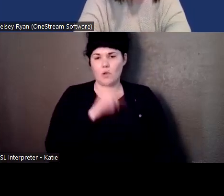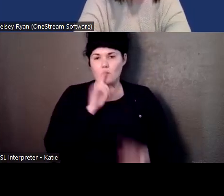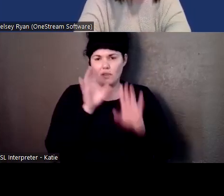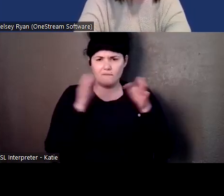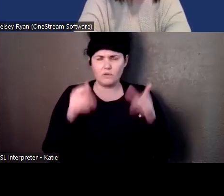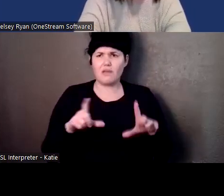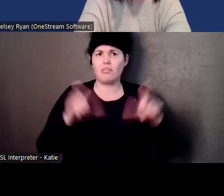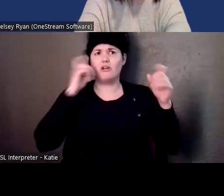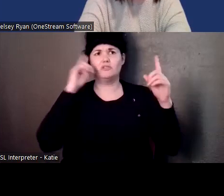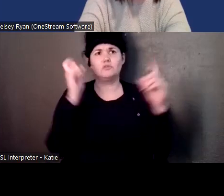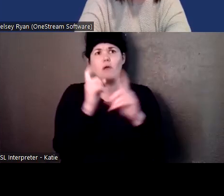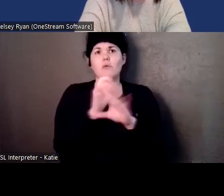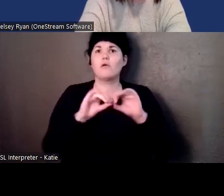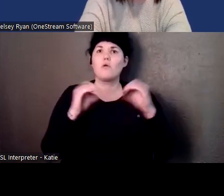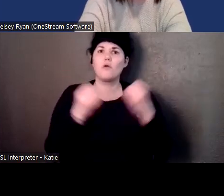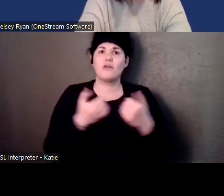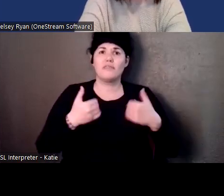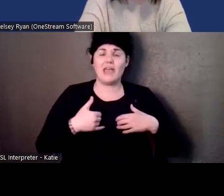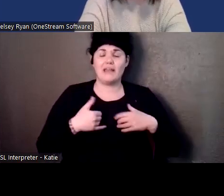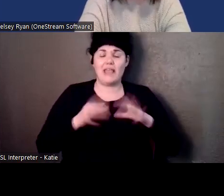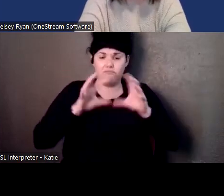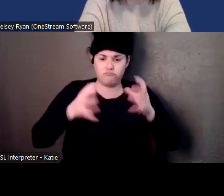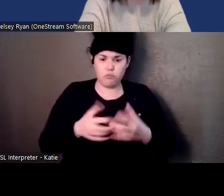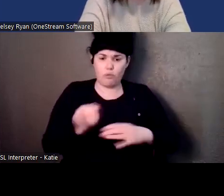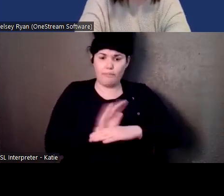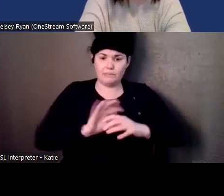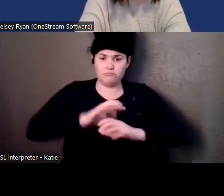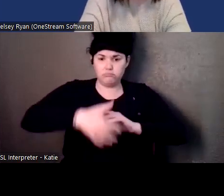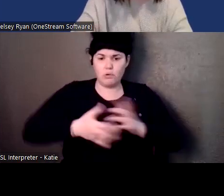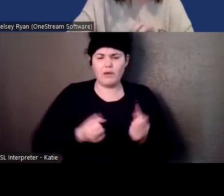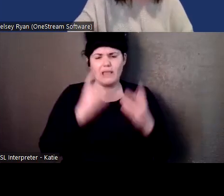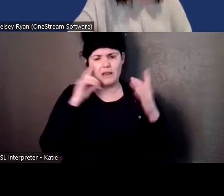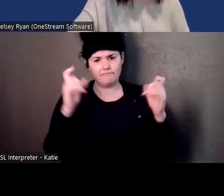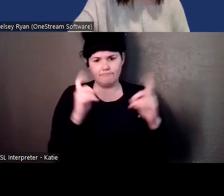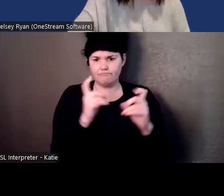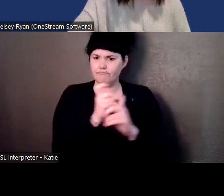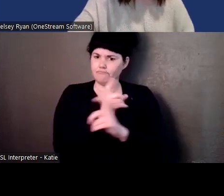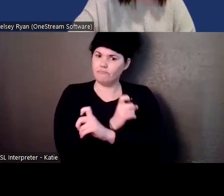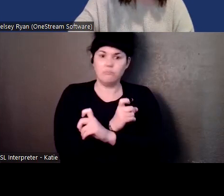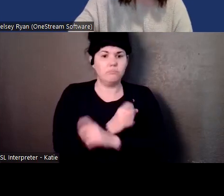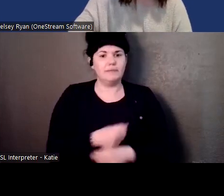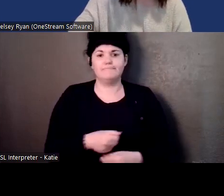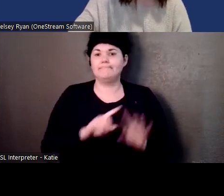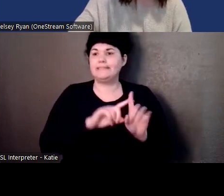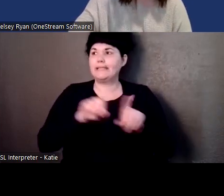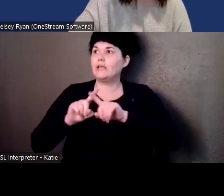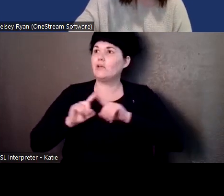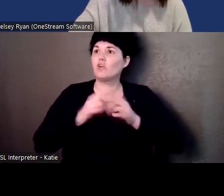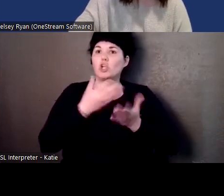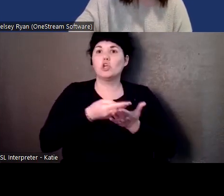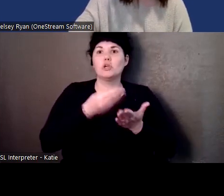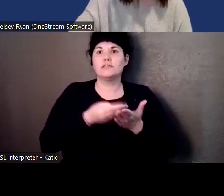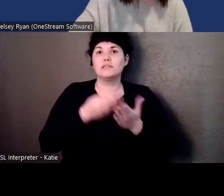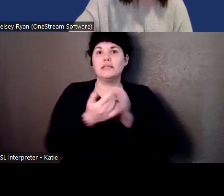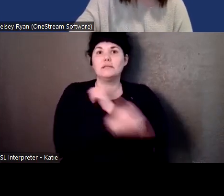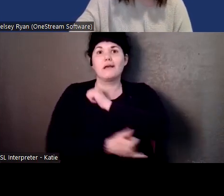complex organizations that have global businesses around the world and a lot of complexity, whether that's different currencies, different countries, different regulations.